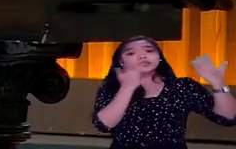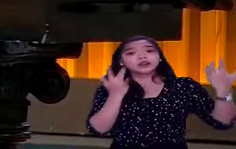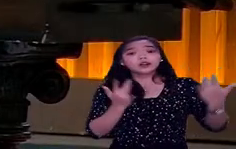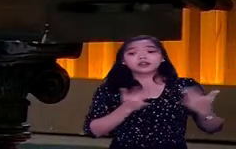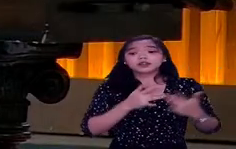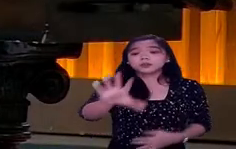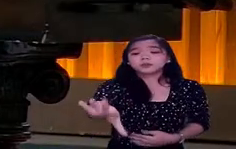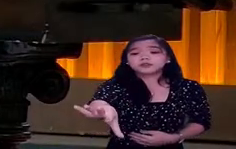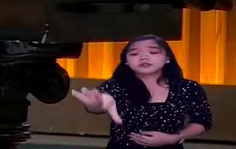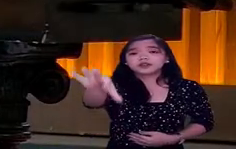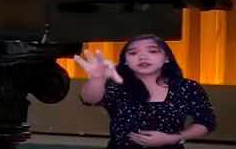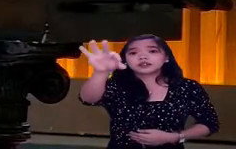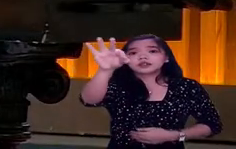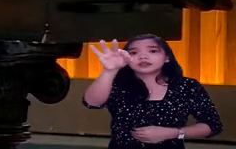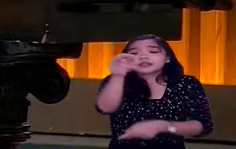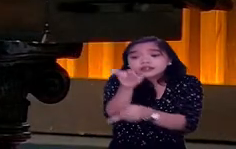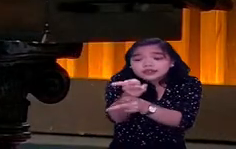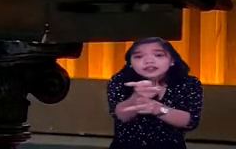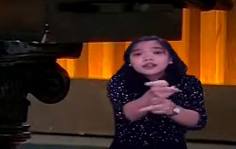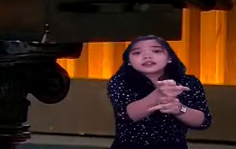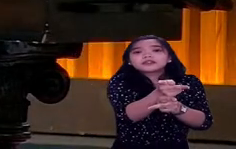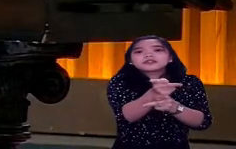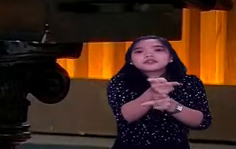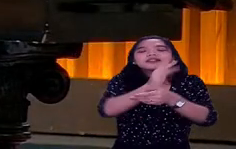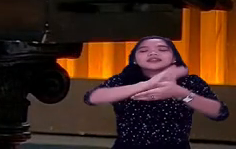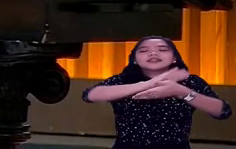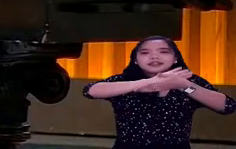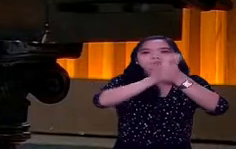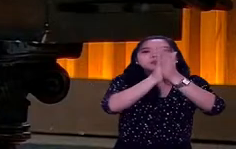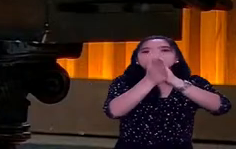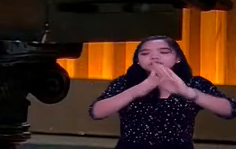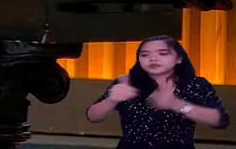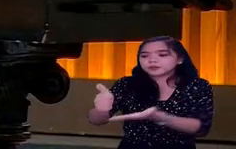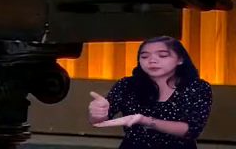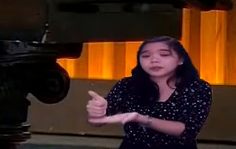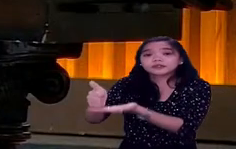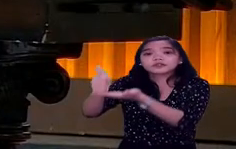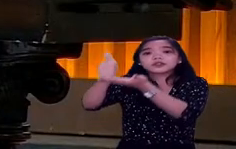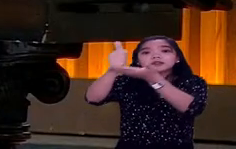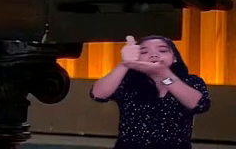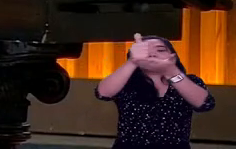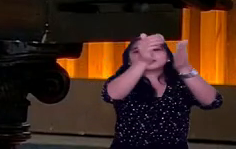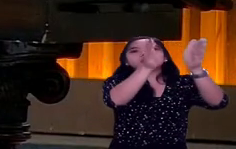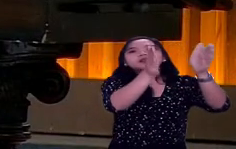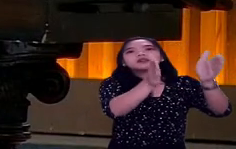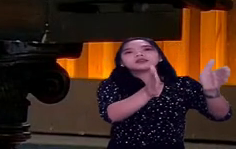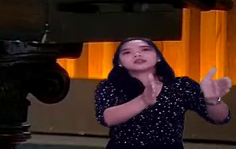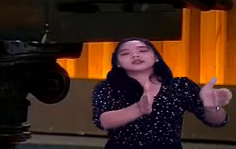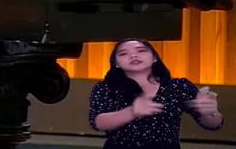prayer, and your heart will find a safe and peaceful